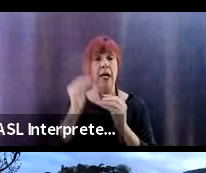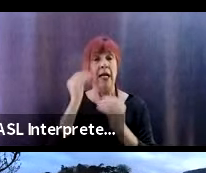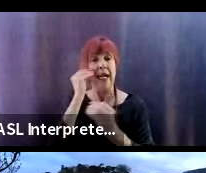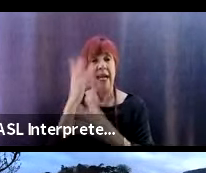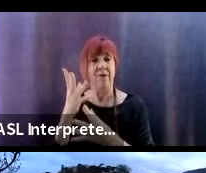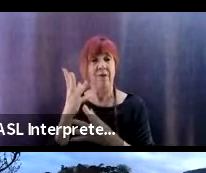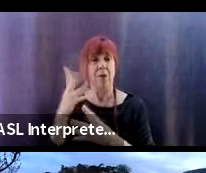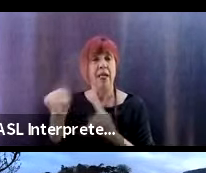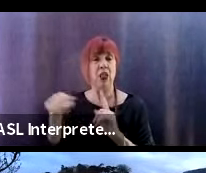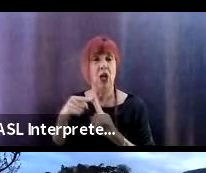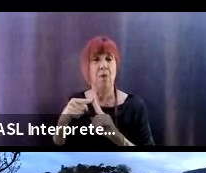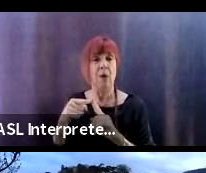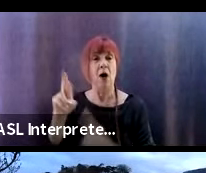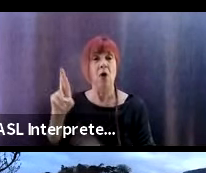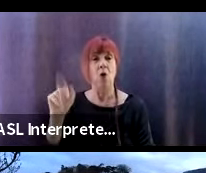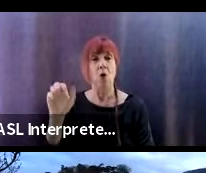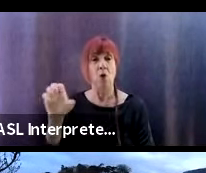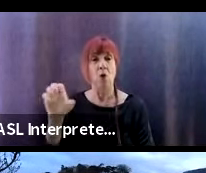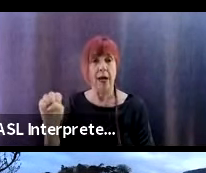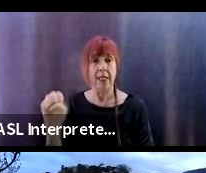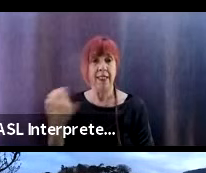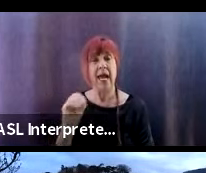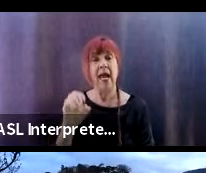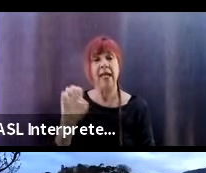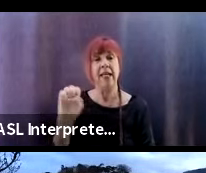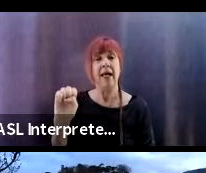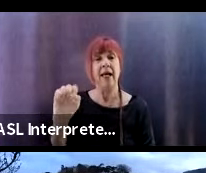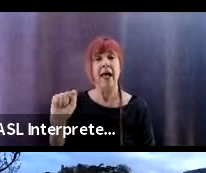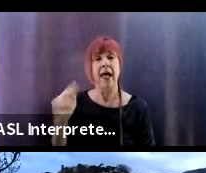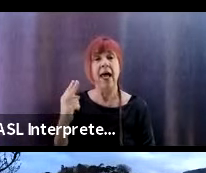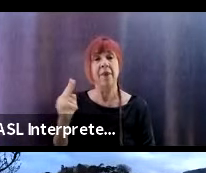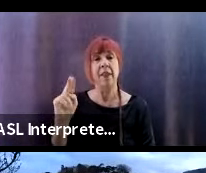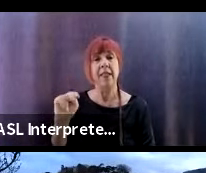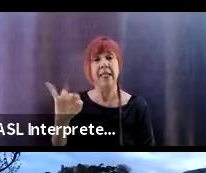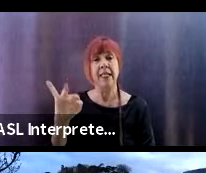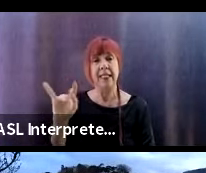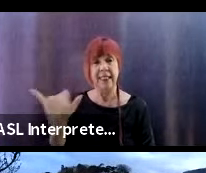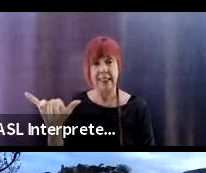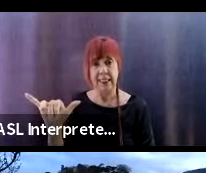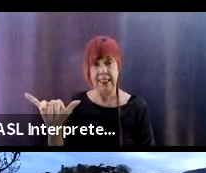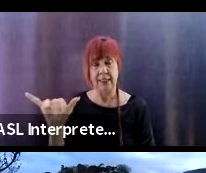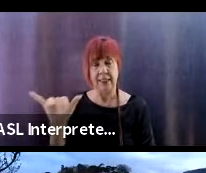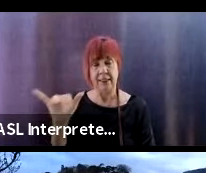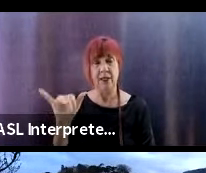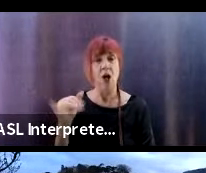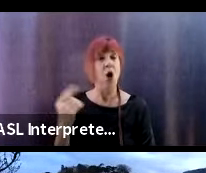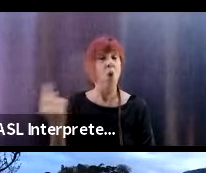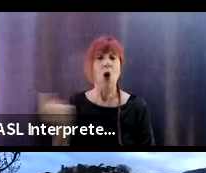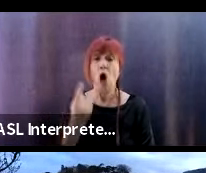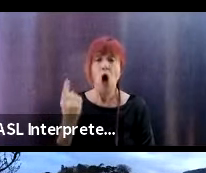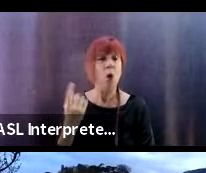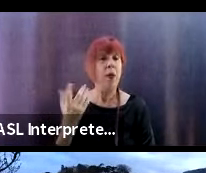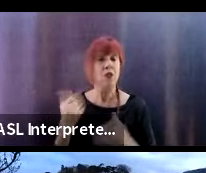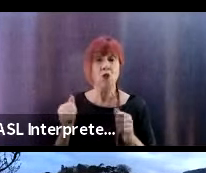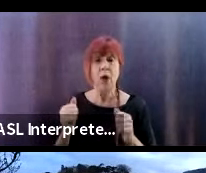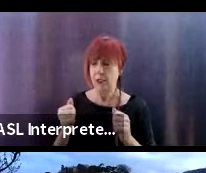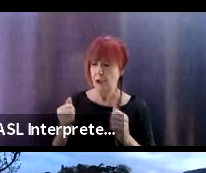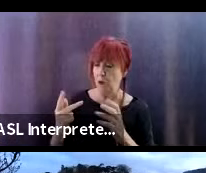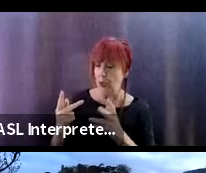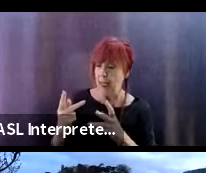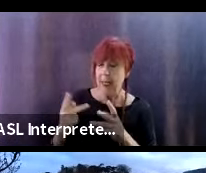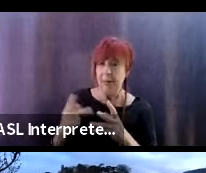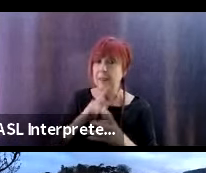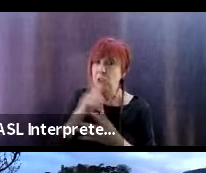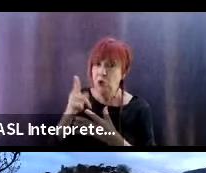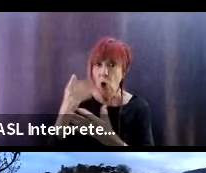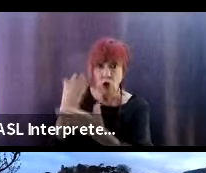So we're just kind of trying to do this in a stepwise fashion. We always are trying to balance as well how clean our data is, how good it is, and you know, trying to